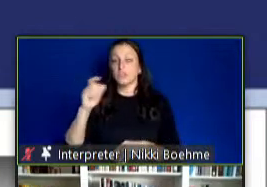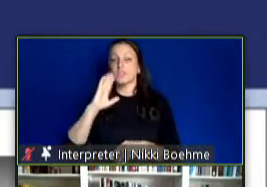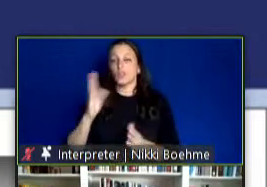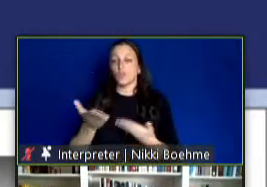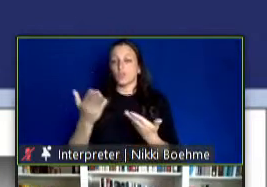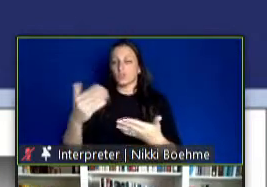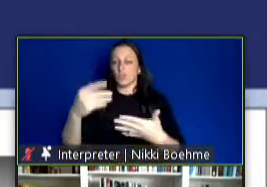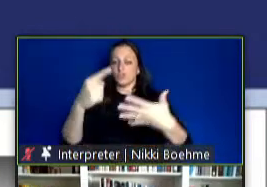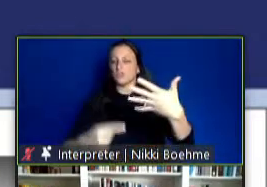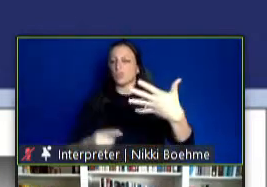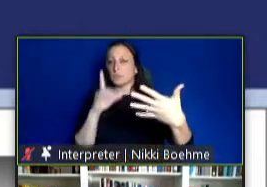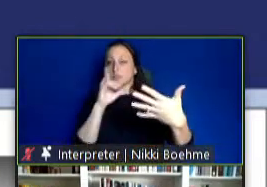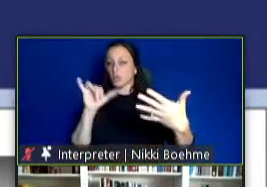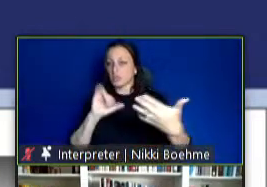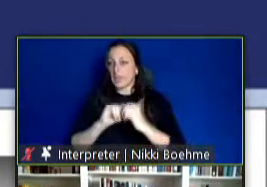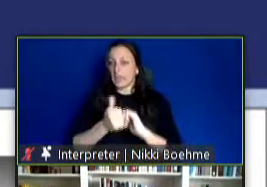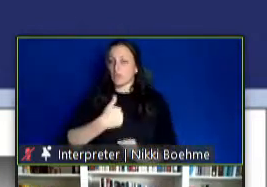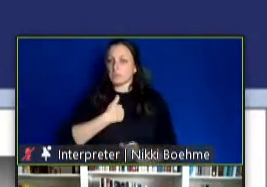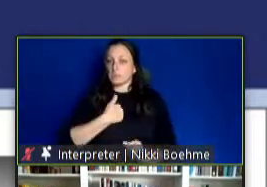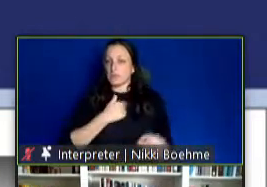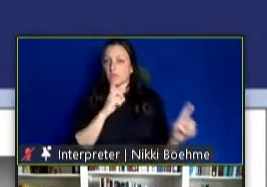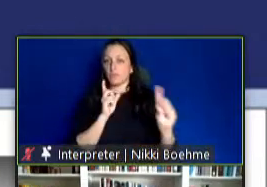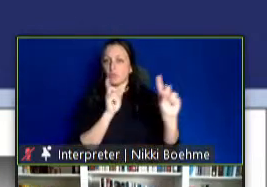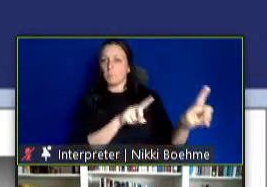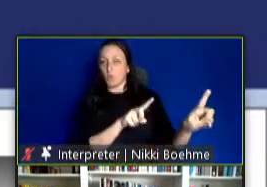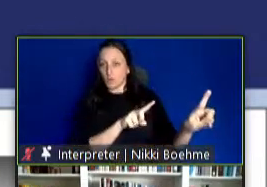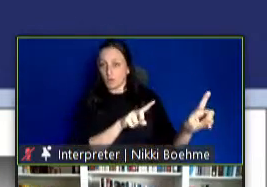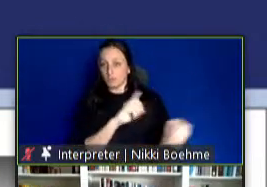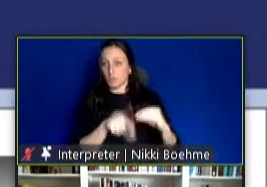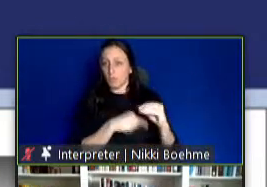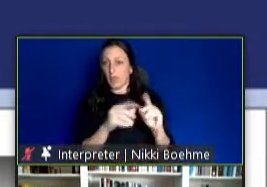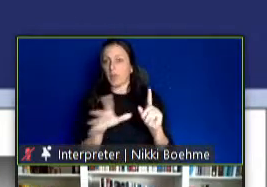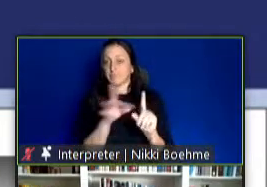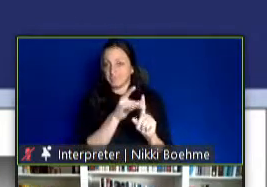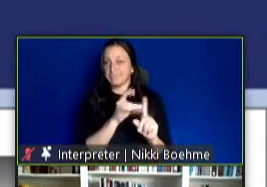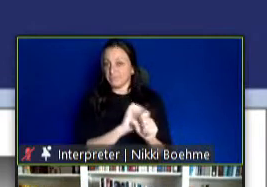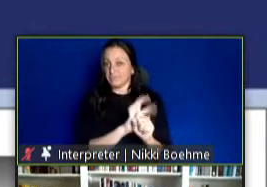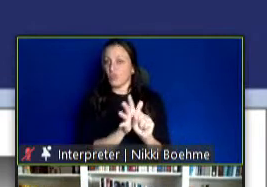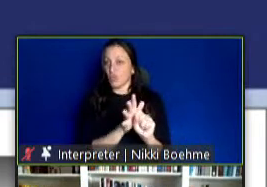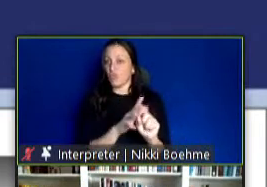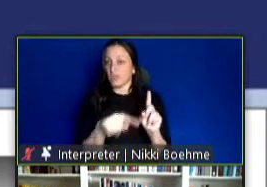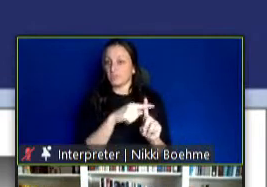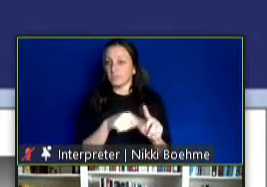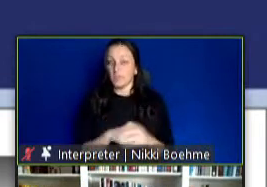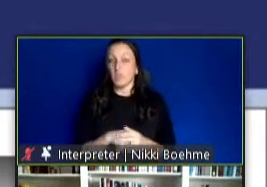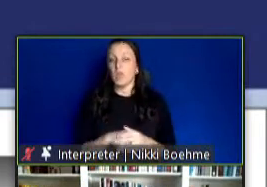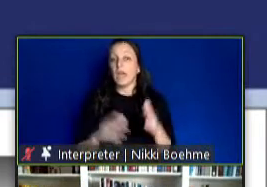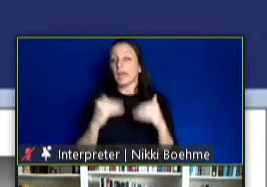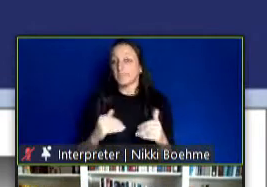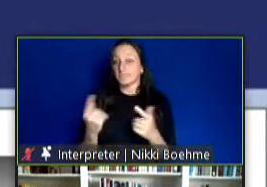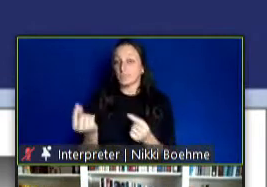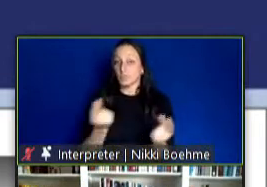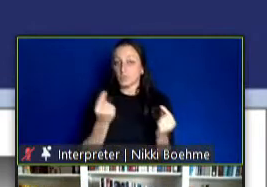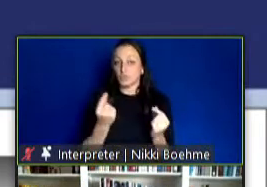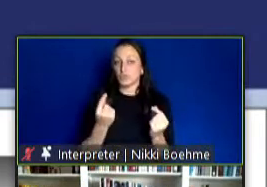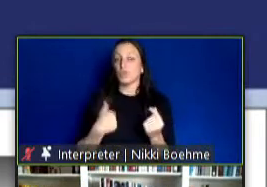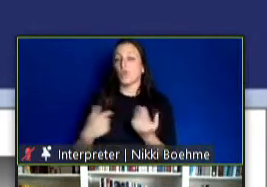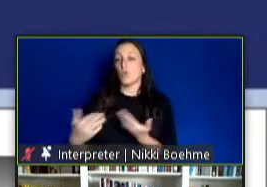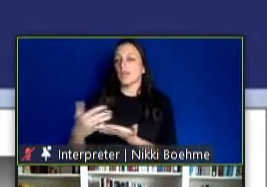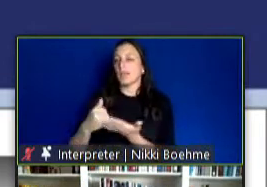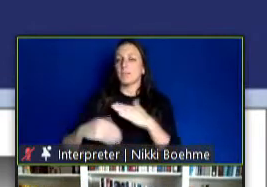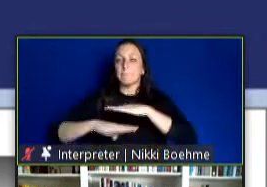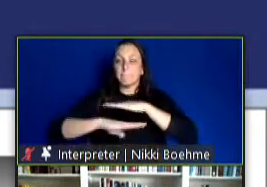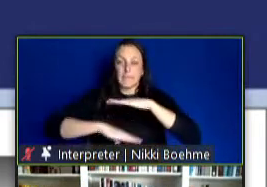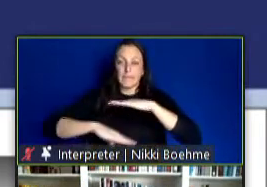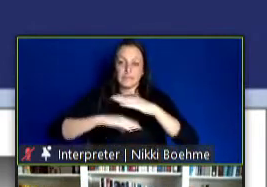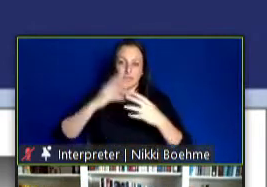process looks like to be able to self-report and the next steps needed. We collect the basic information from